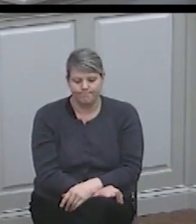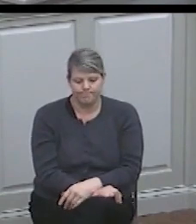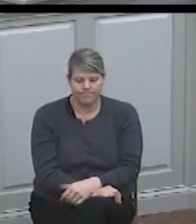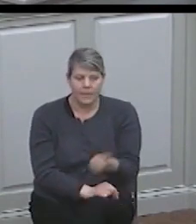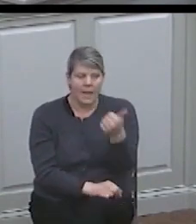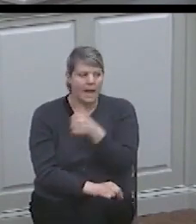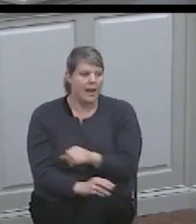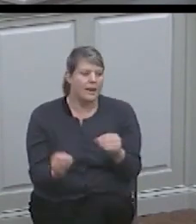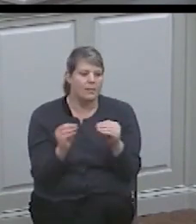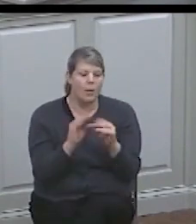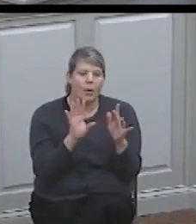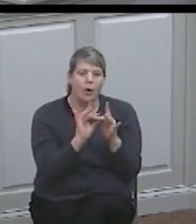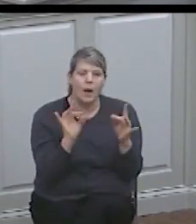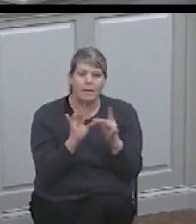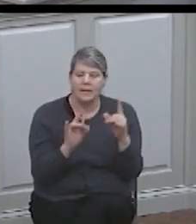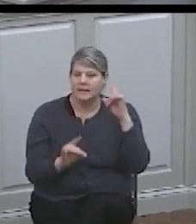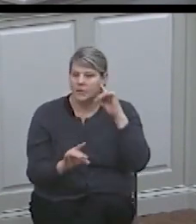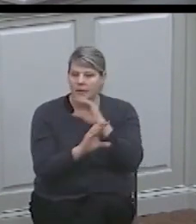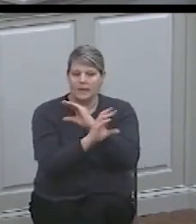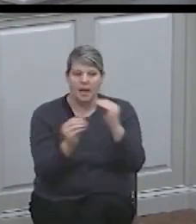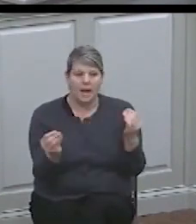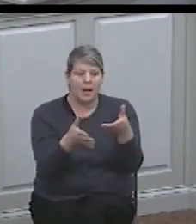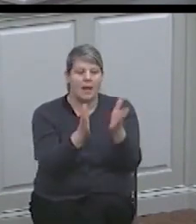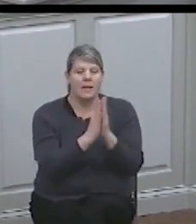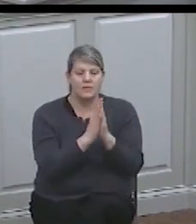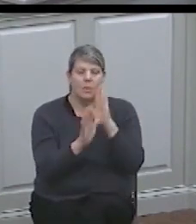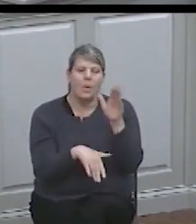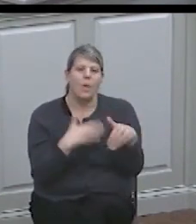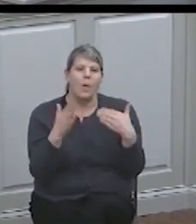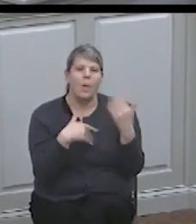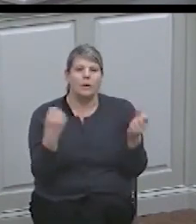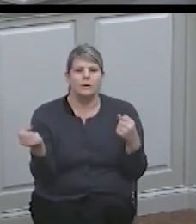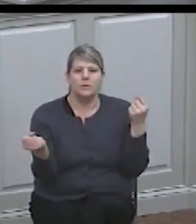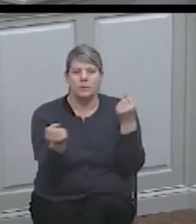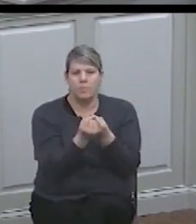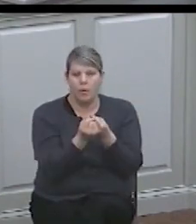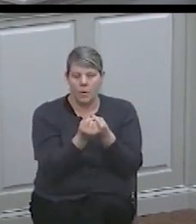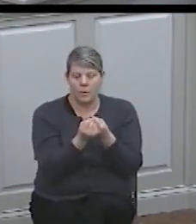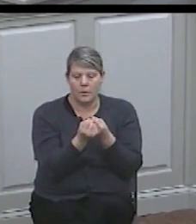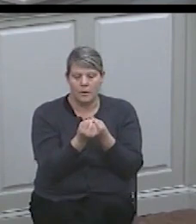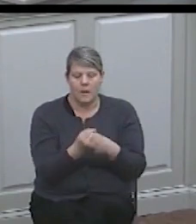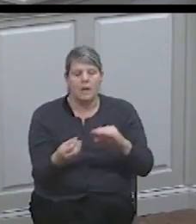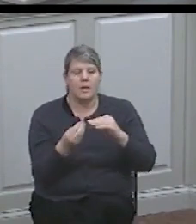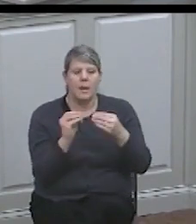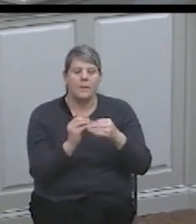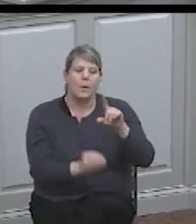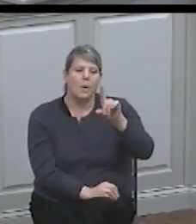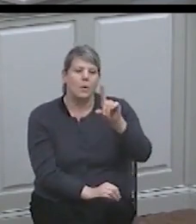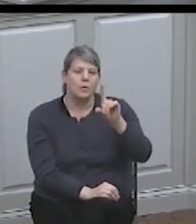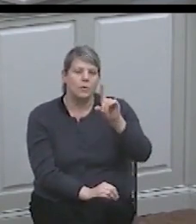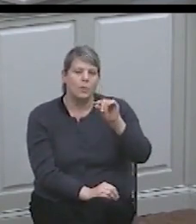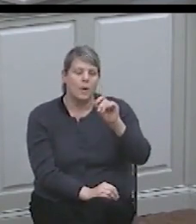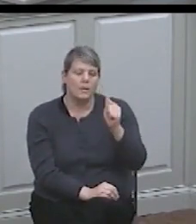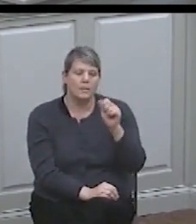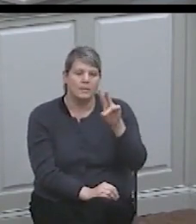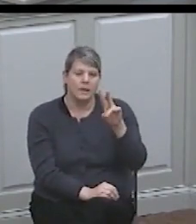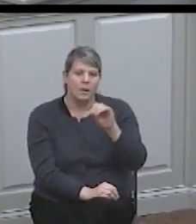Anything further? Seeing none, Chair, call the question. Call for the vote. All in favor of resolution